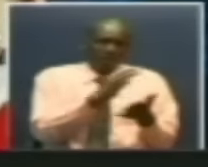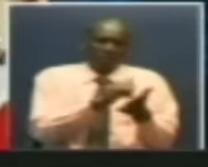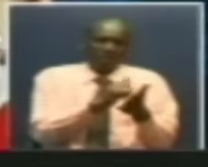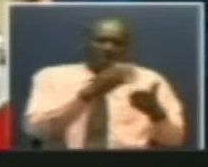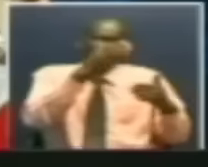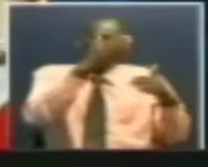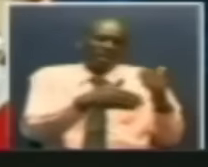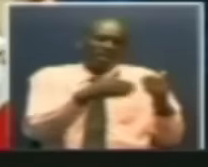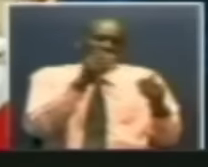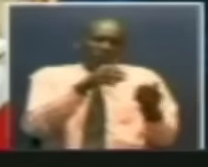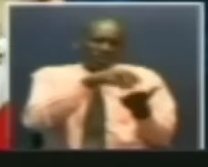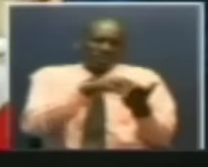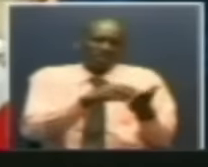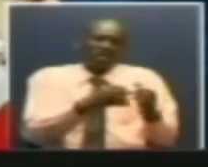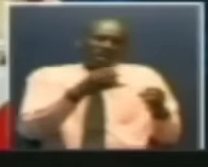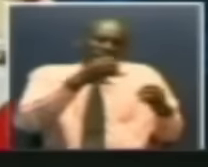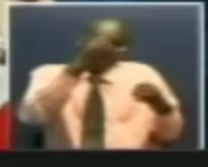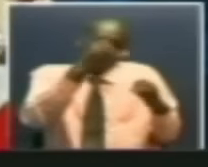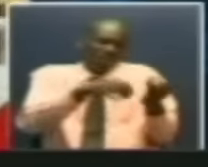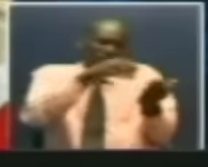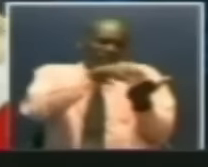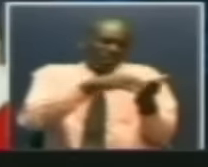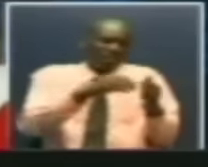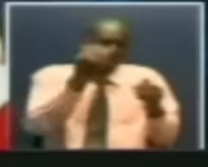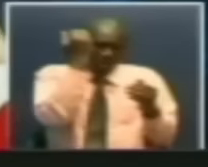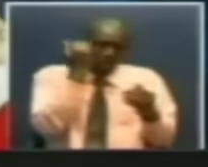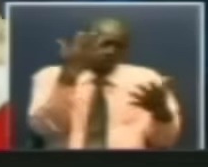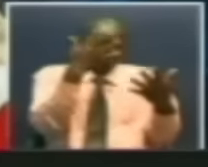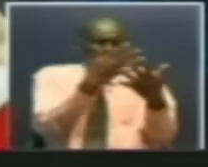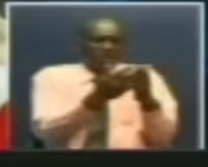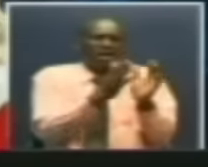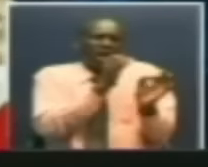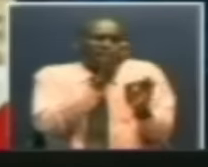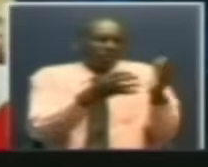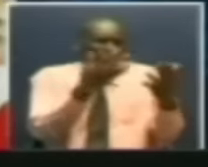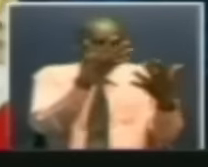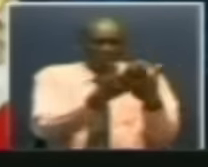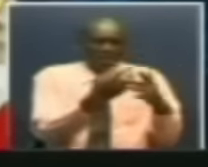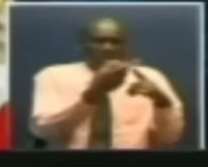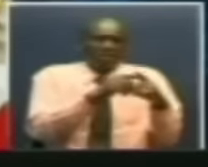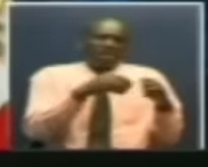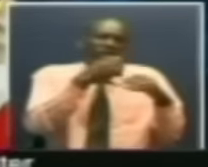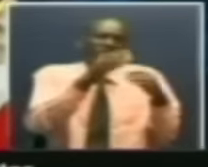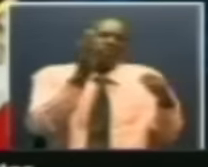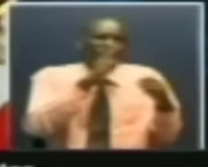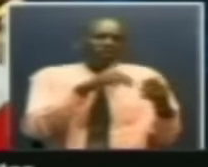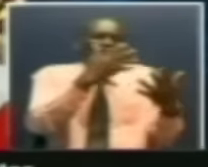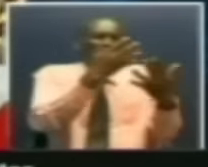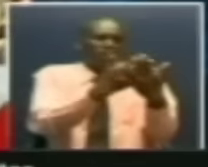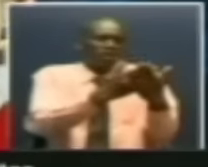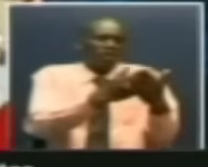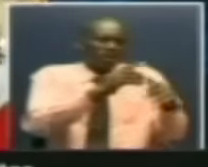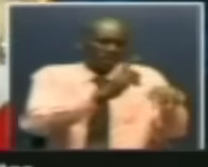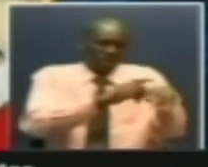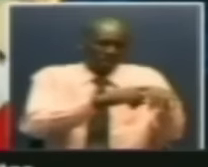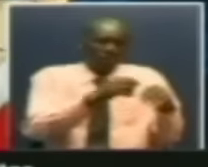end of the conclusion, at the conclusion of the matter in court, he would be jailed. And if he would be jailed, then on completion of his period